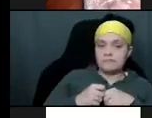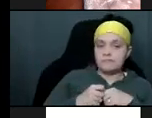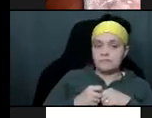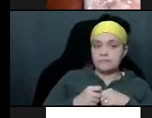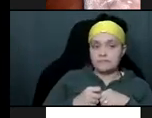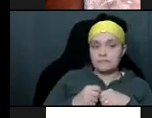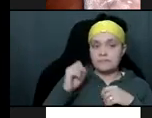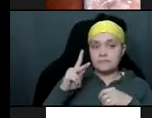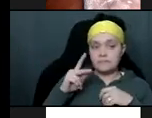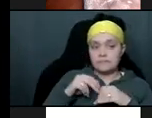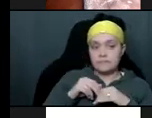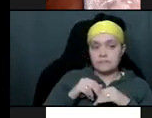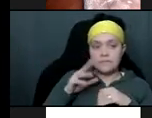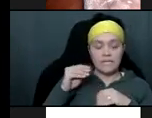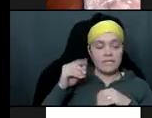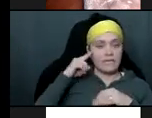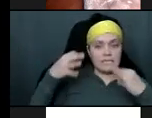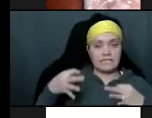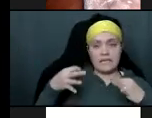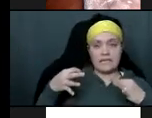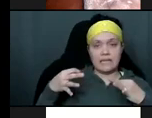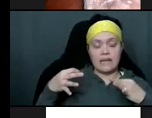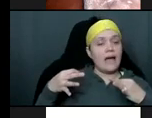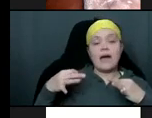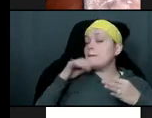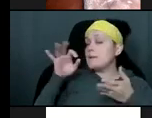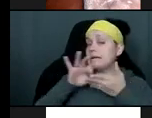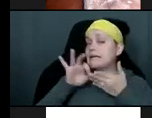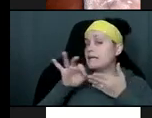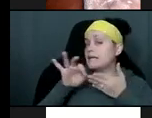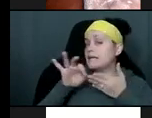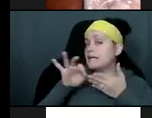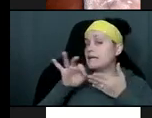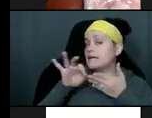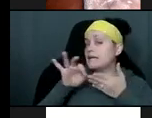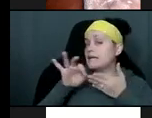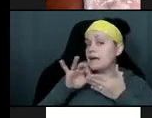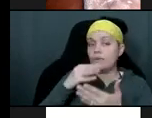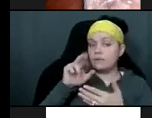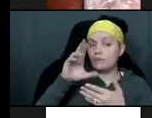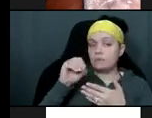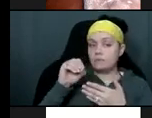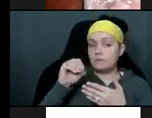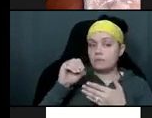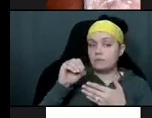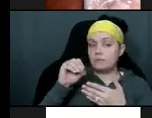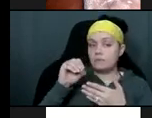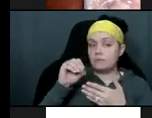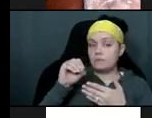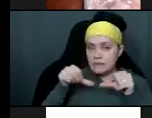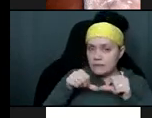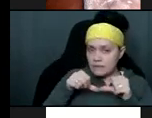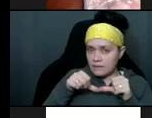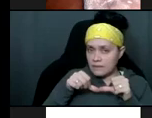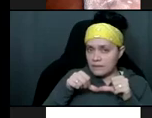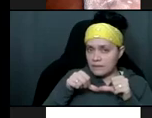Okay. And I decided I'm not going to count a whole metropolitan area in my measures. I'm just counting the